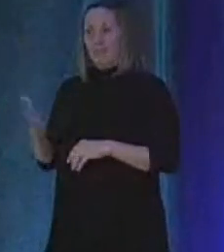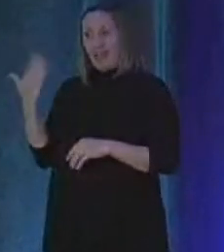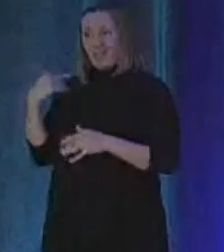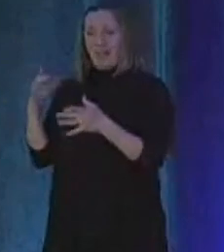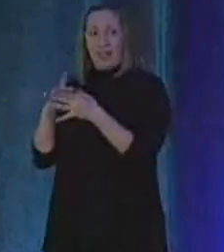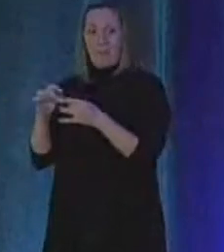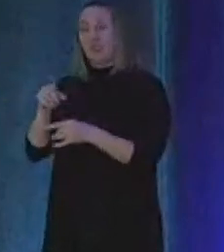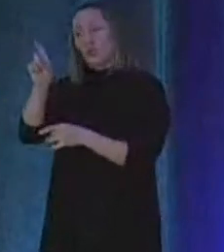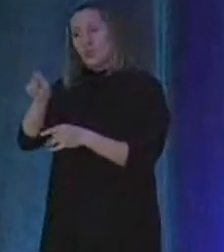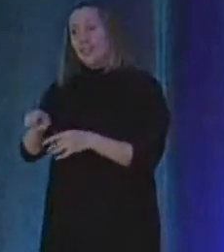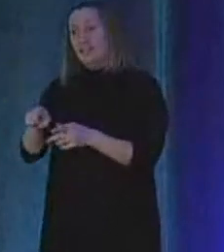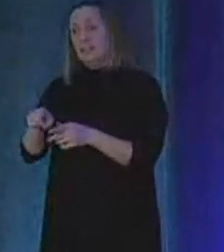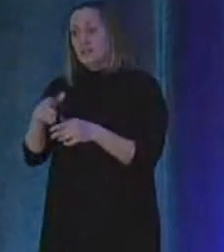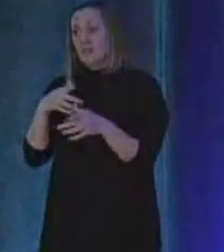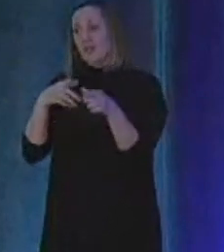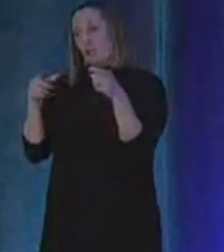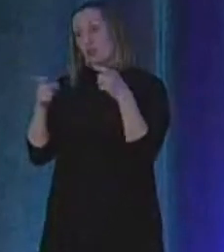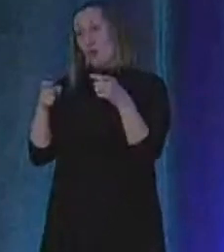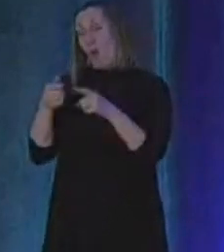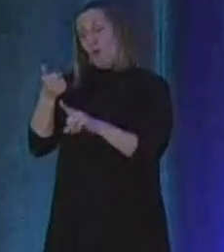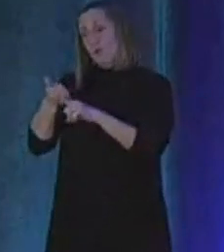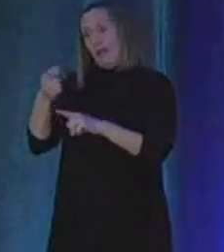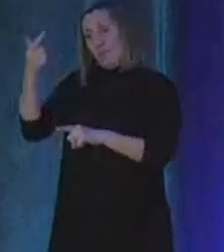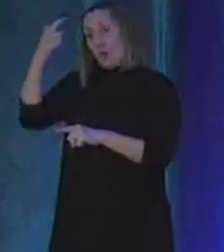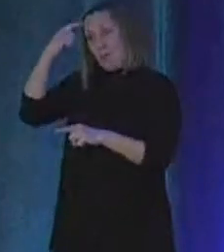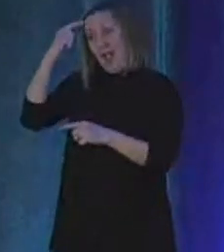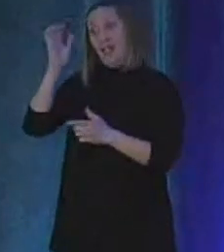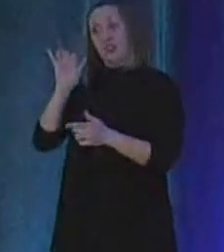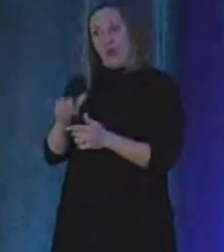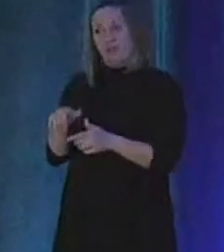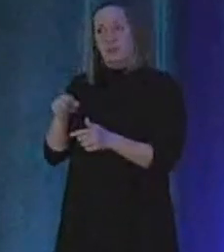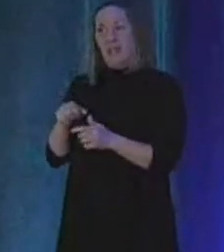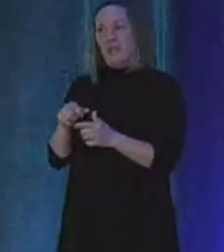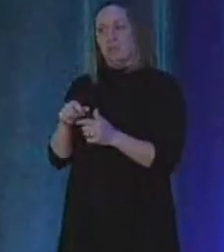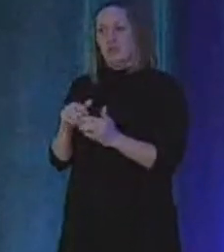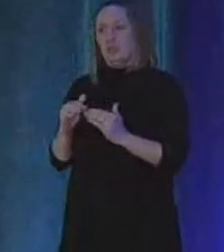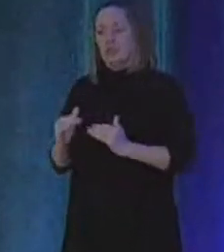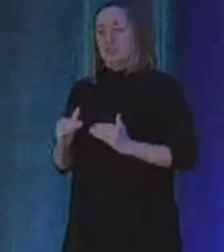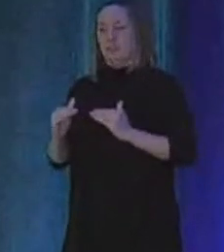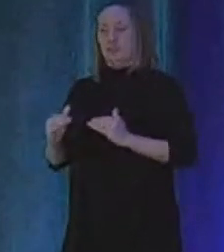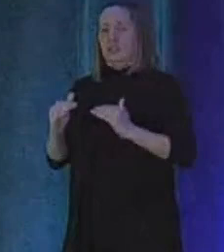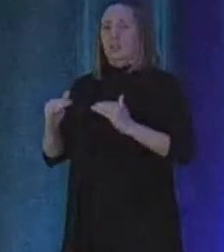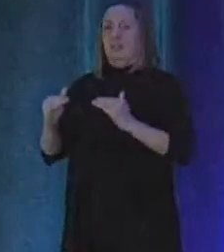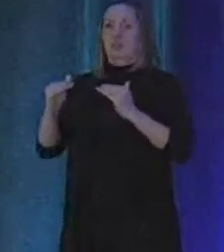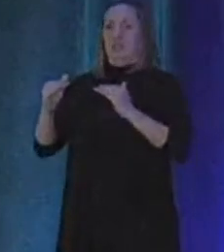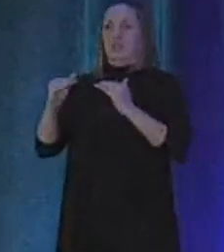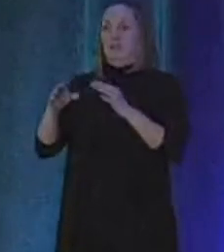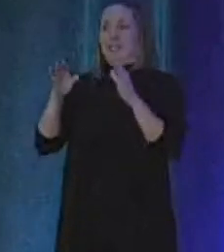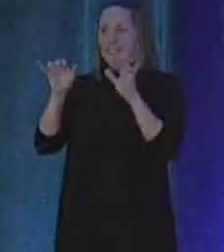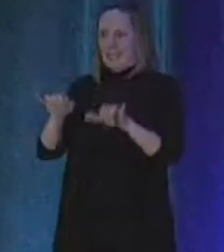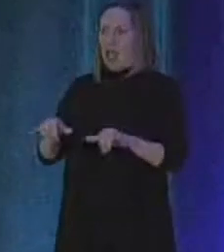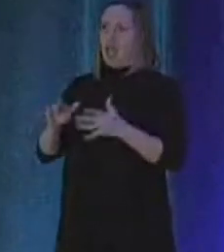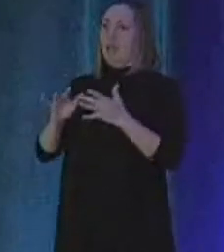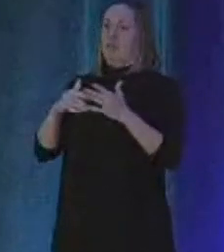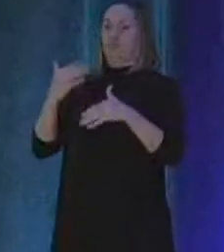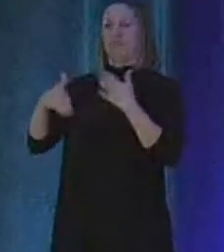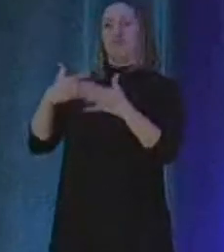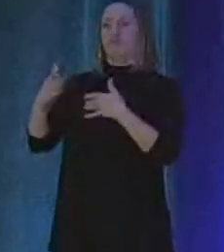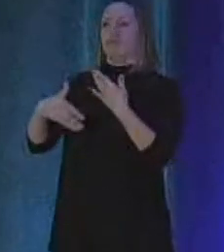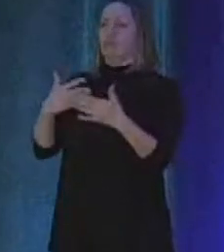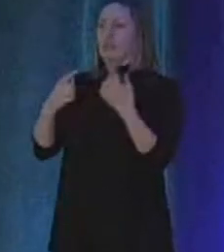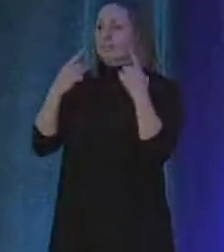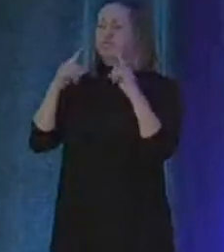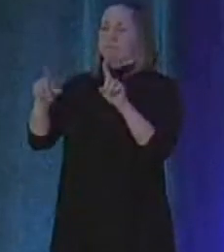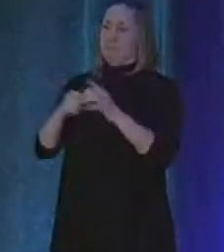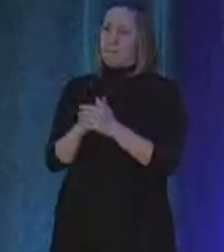you need to be in control here of your mind. You have to be able to jump through those hoops and stay online and get to where you want to go.